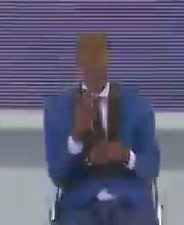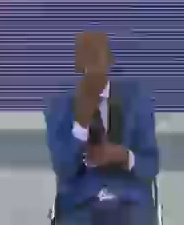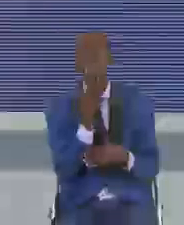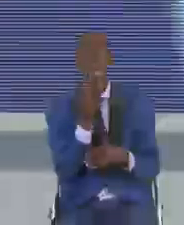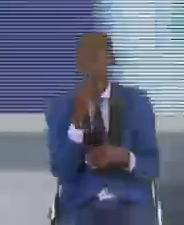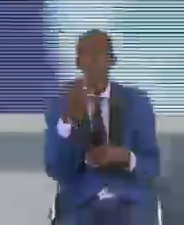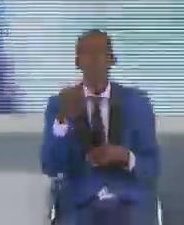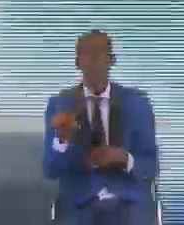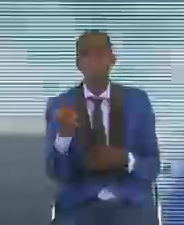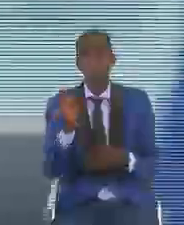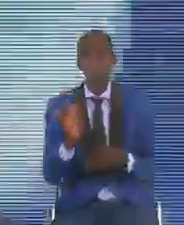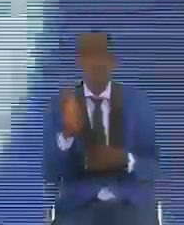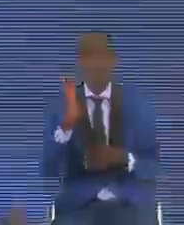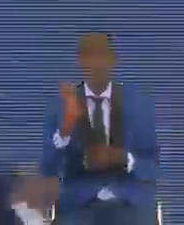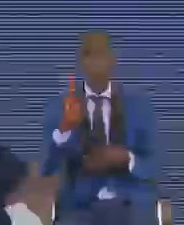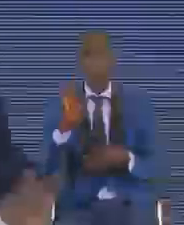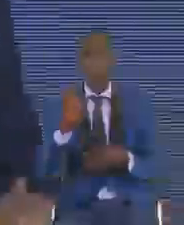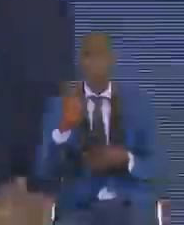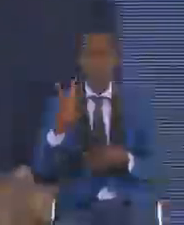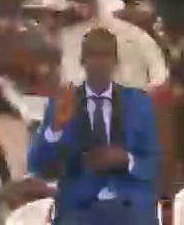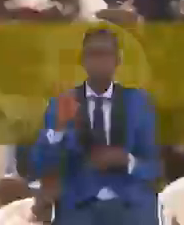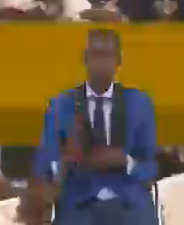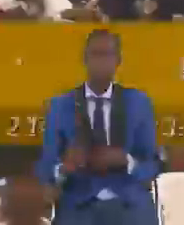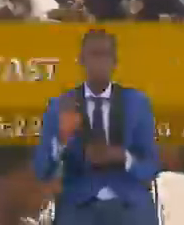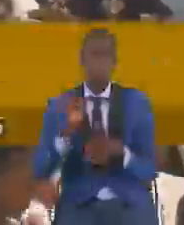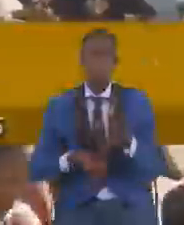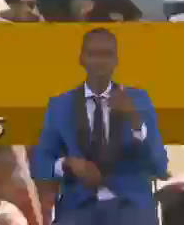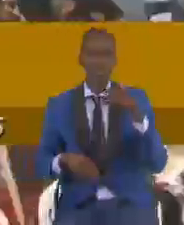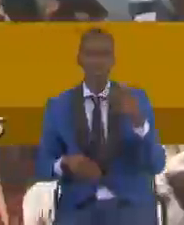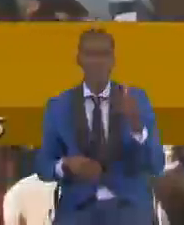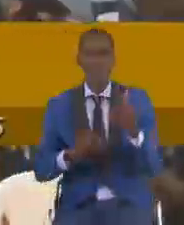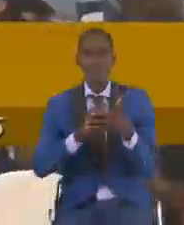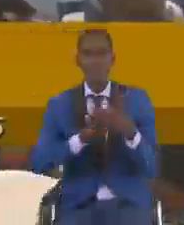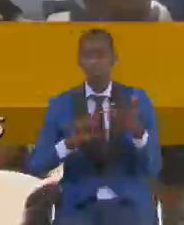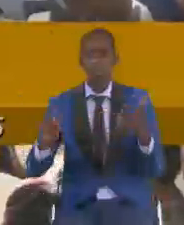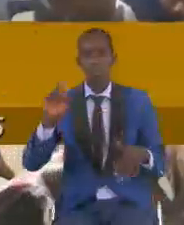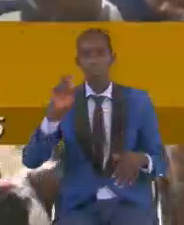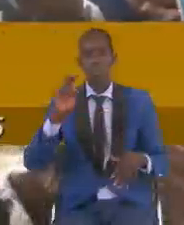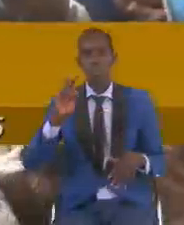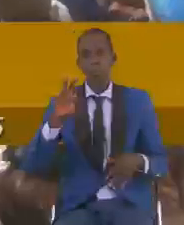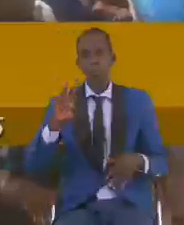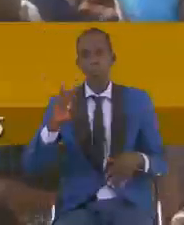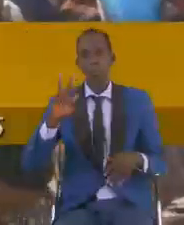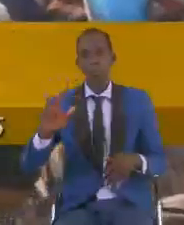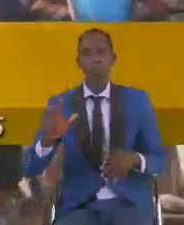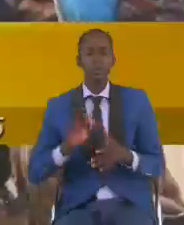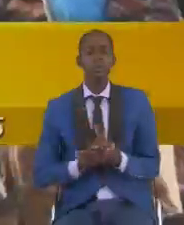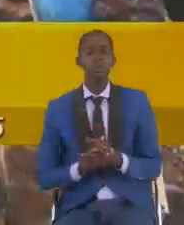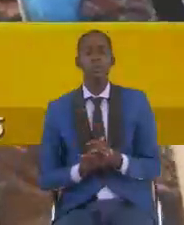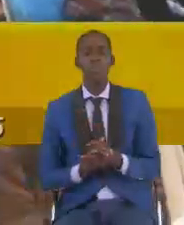10, verse 23. Hebrews chapter 10, we're reading from verse